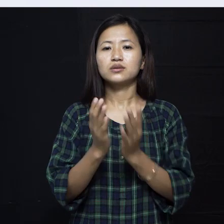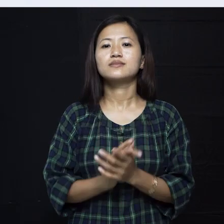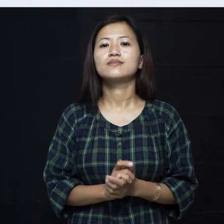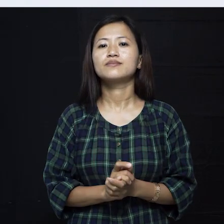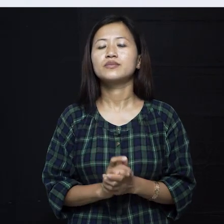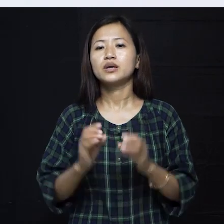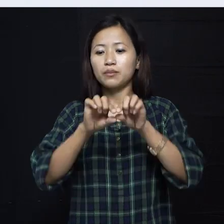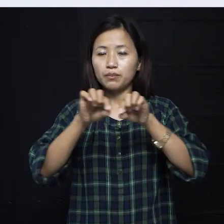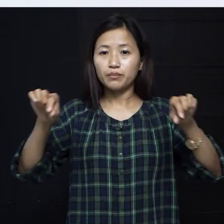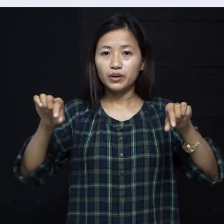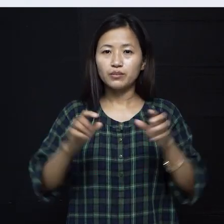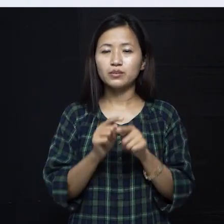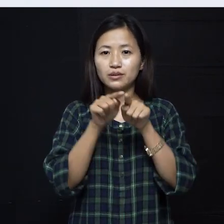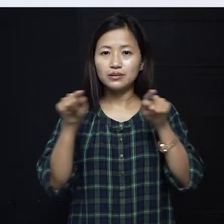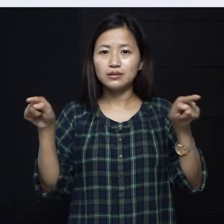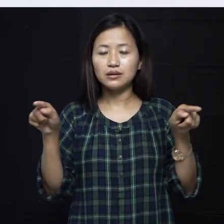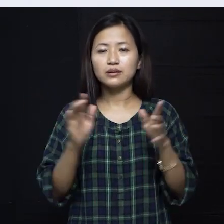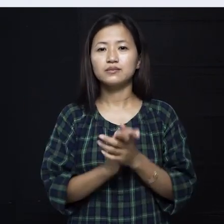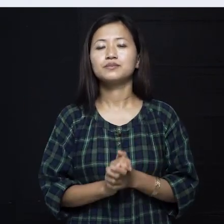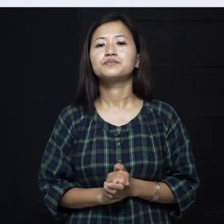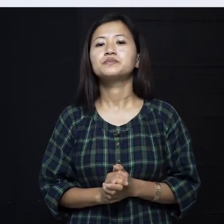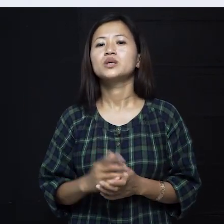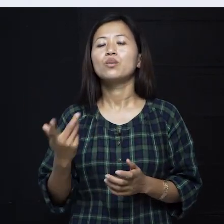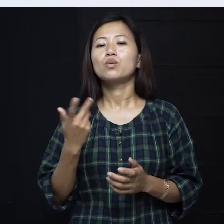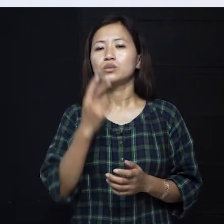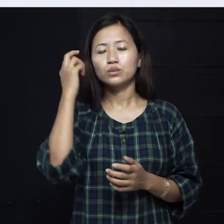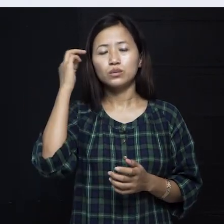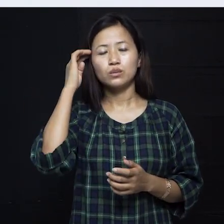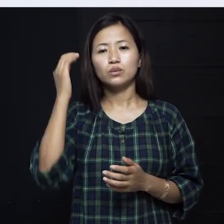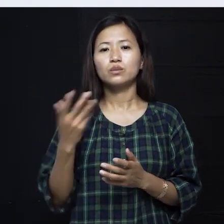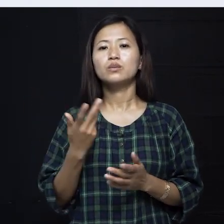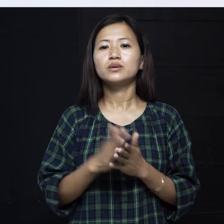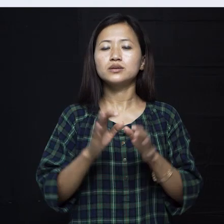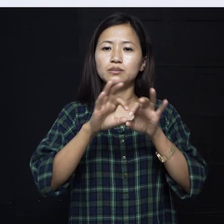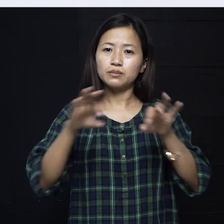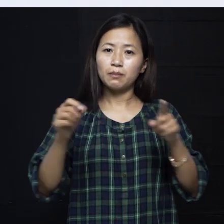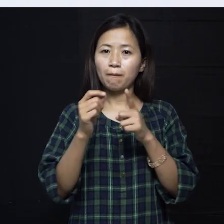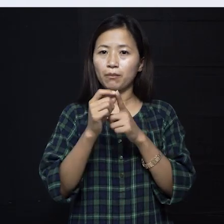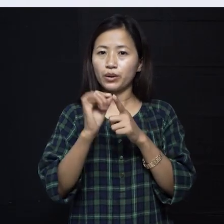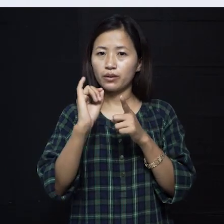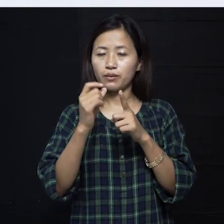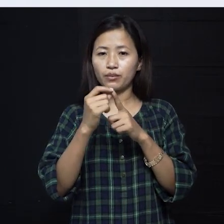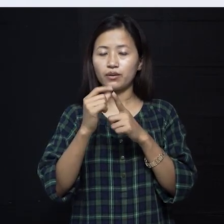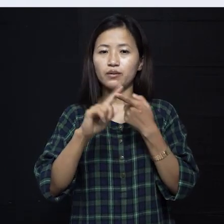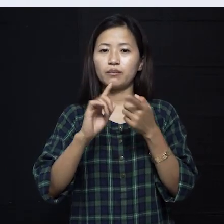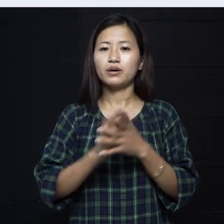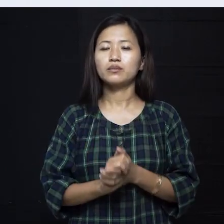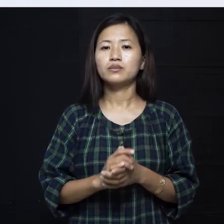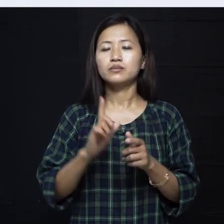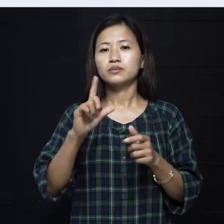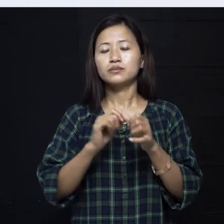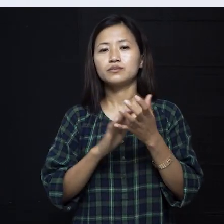the pipelines, isn't it? So pipe, you all know what a pipe is. So when we say pipeline, it is written that this is the